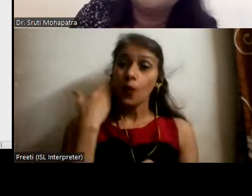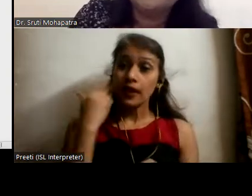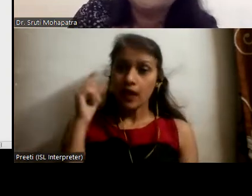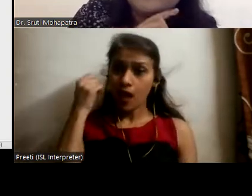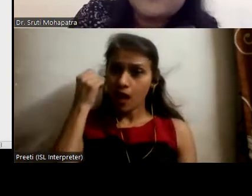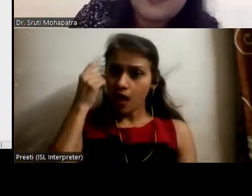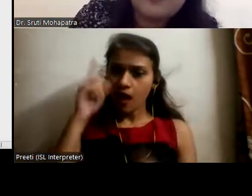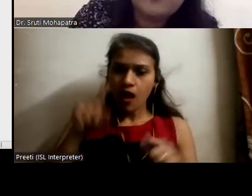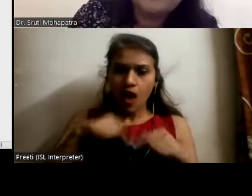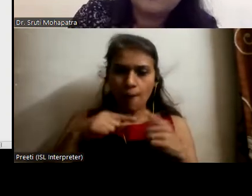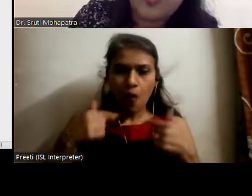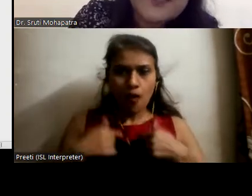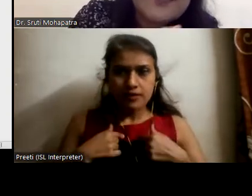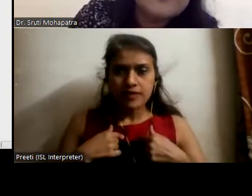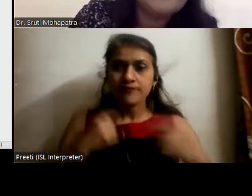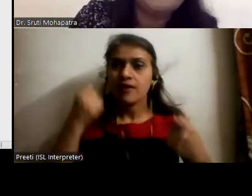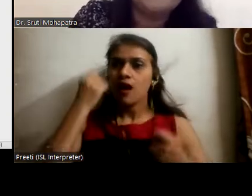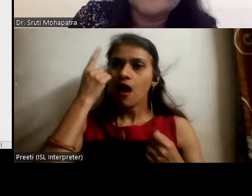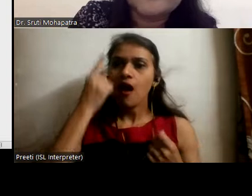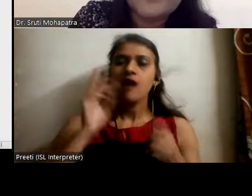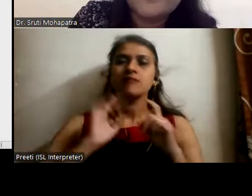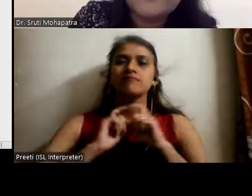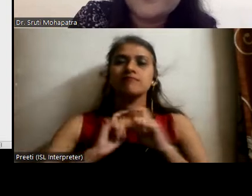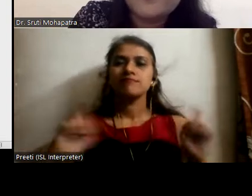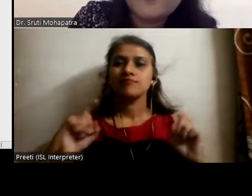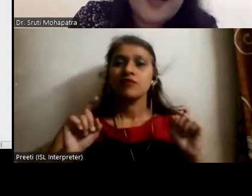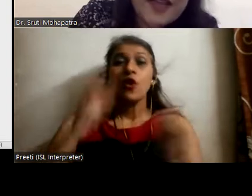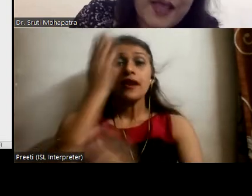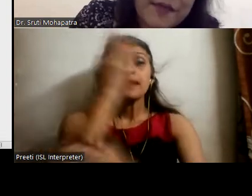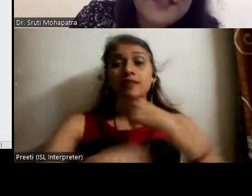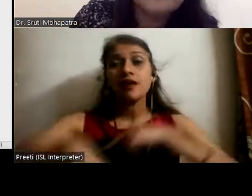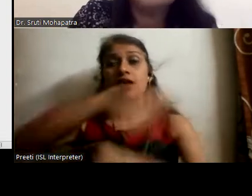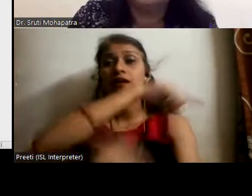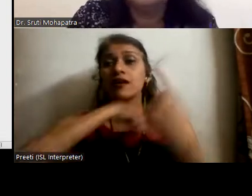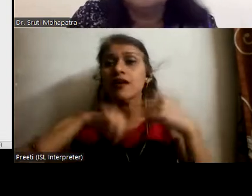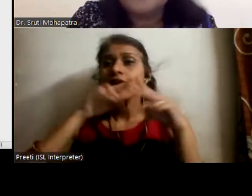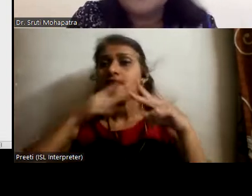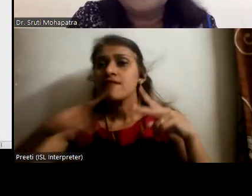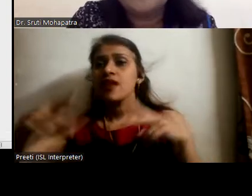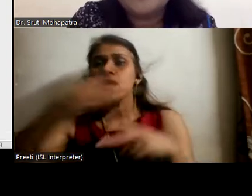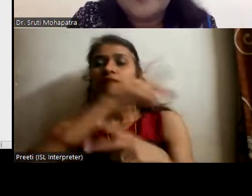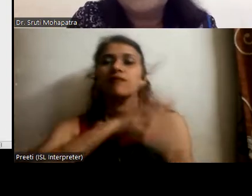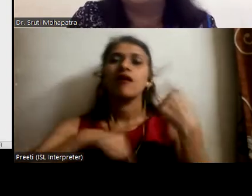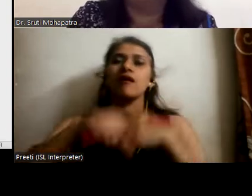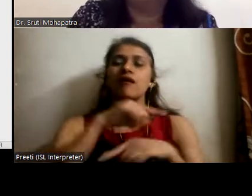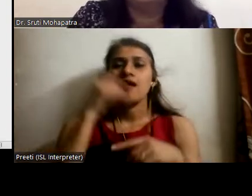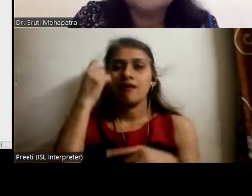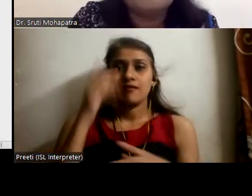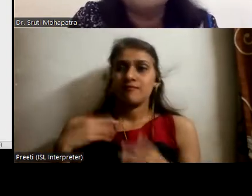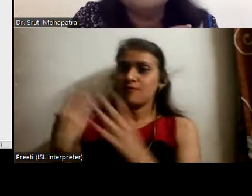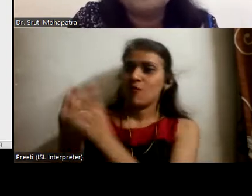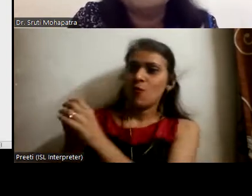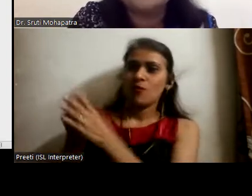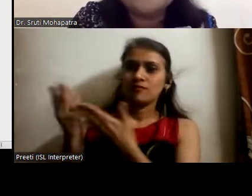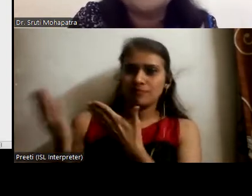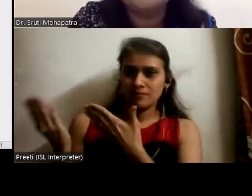other. That's how the cross disability understanding started. And I must mention my colleague,